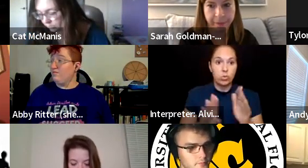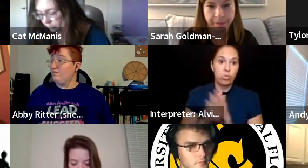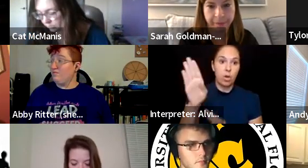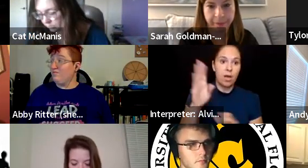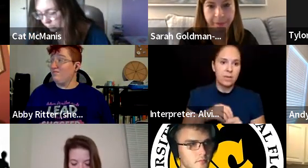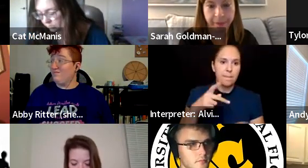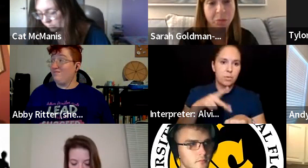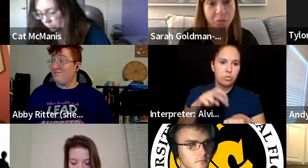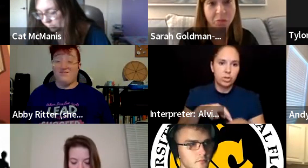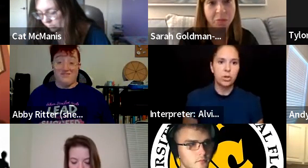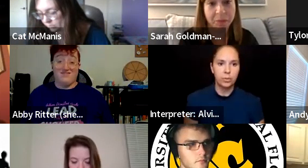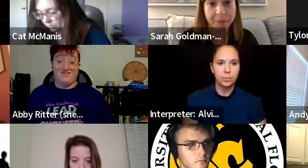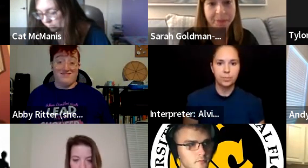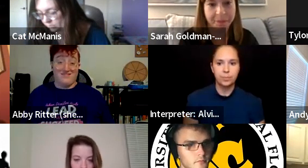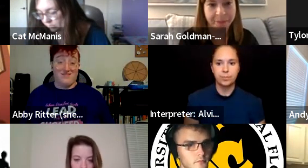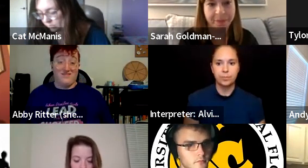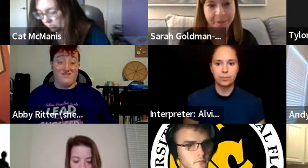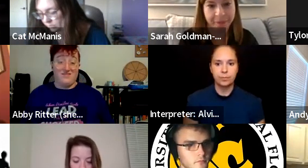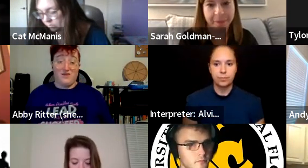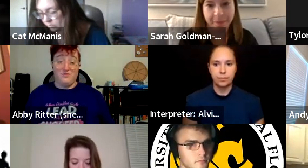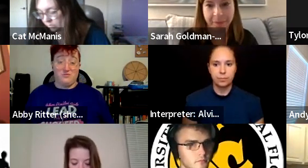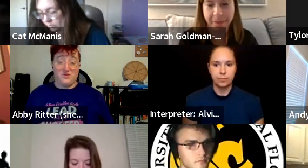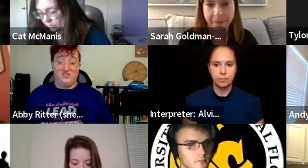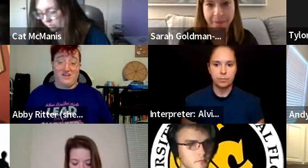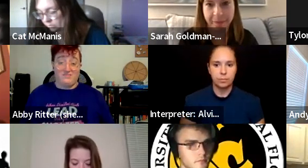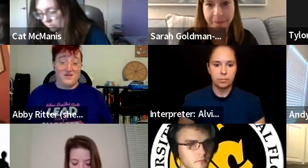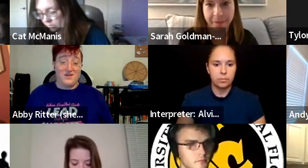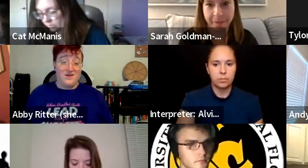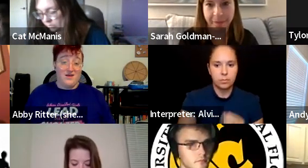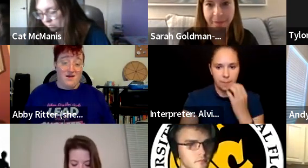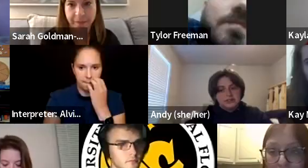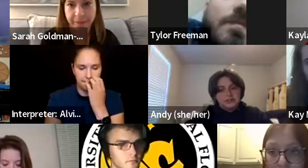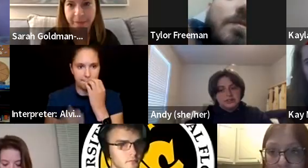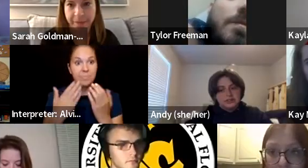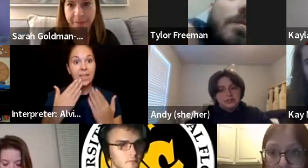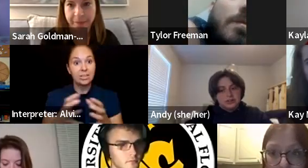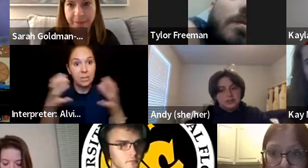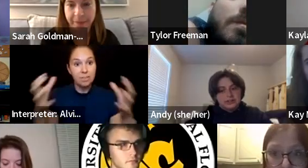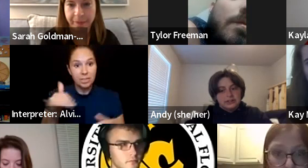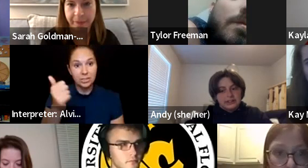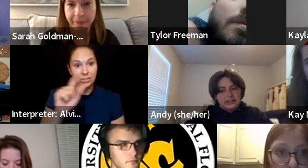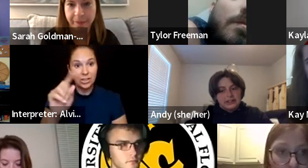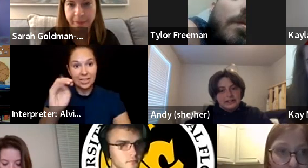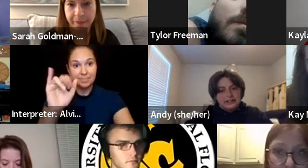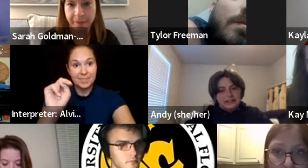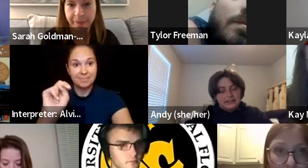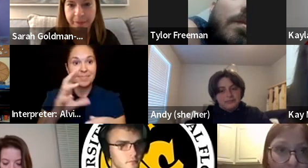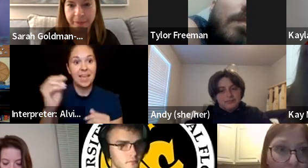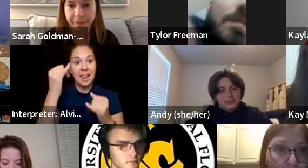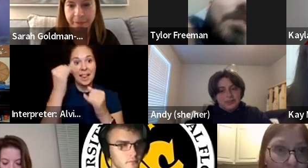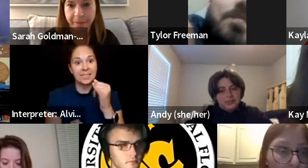Rico. Thank you so much, Jasmine. And then